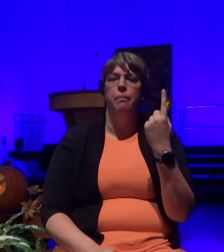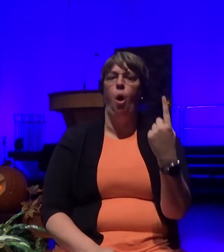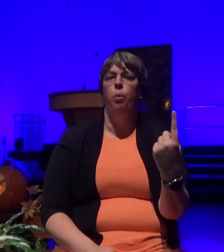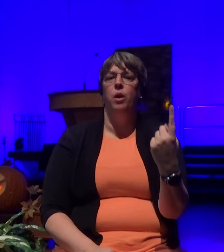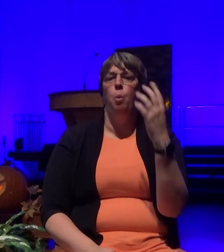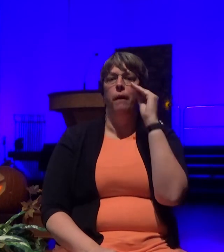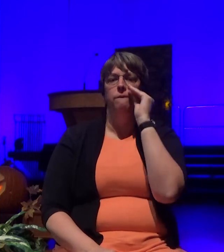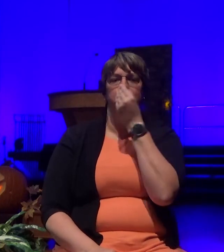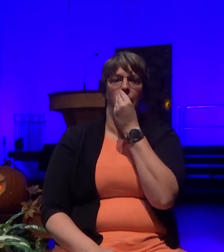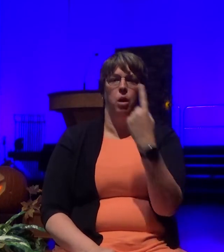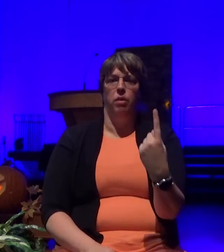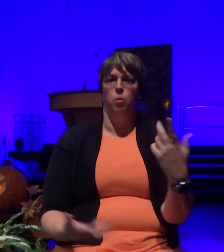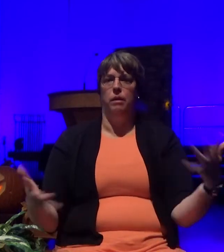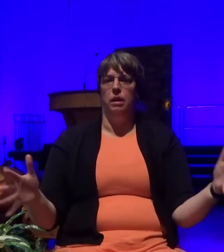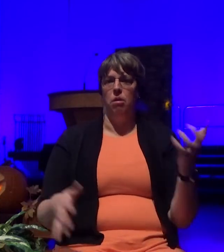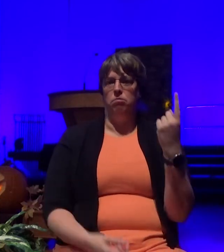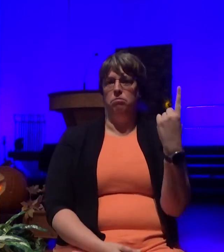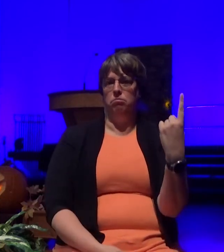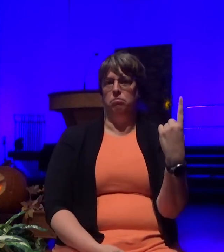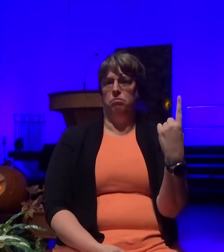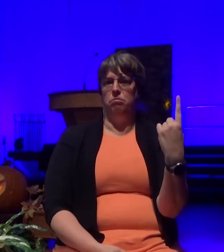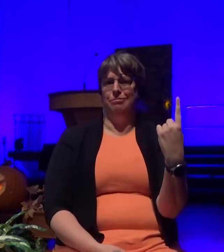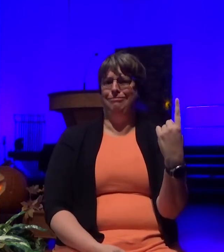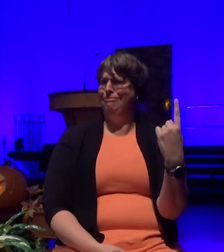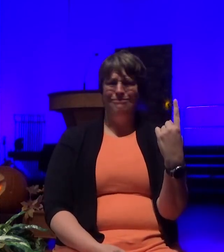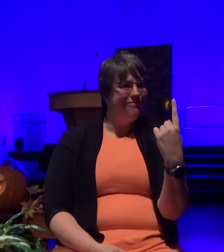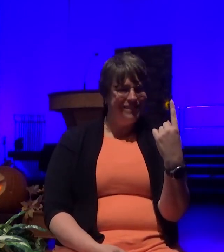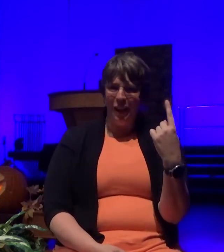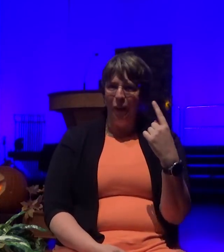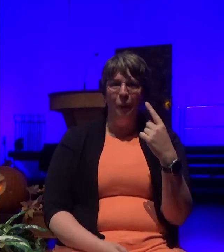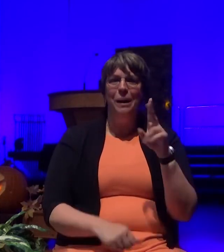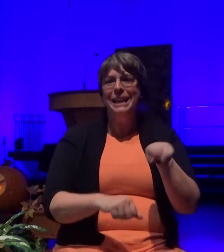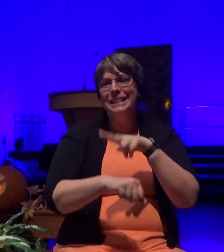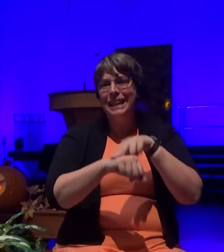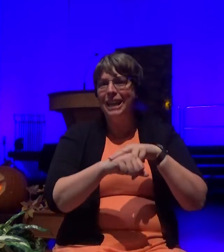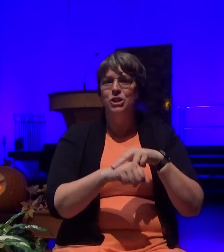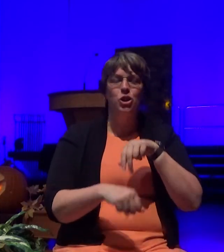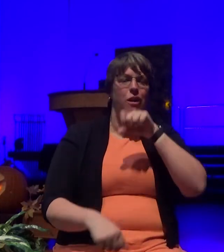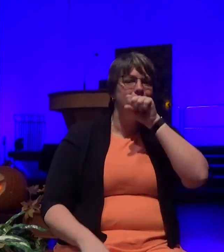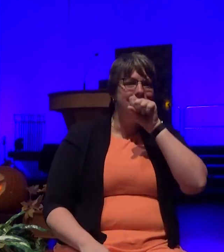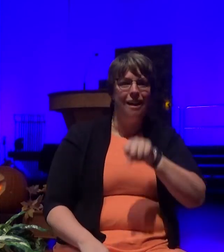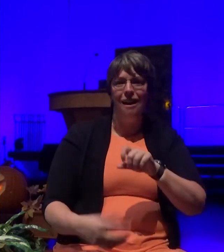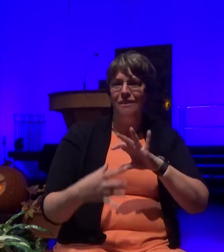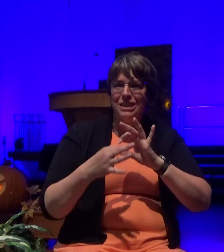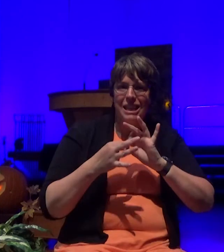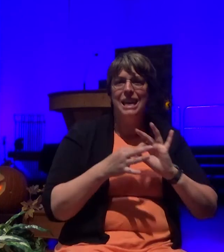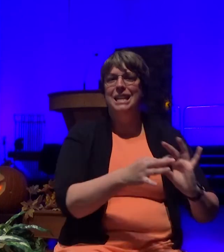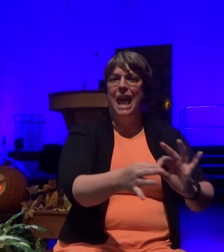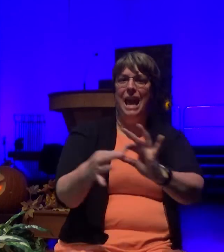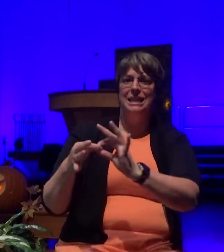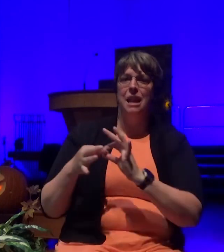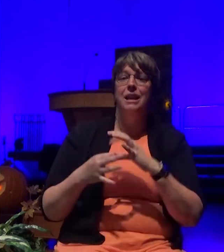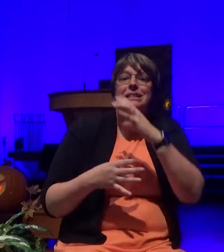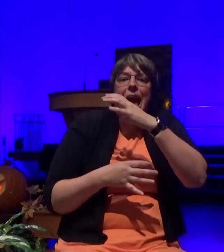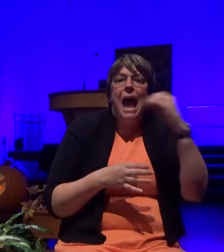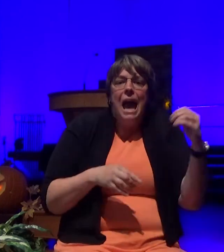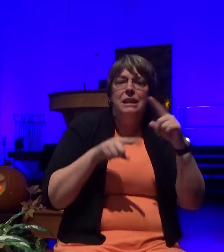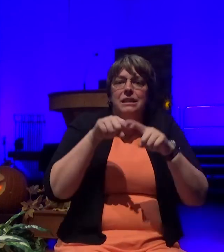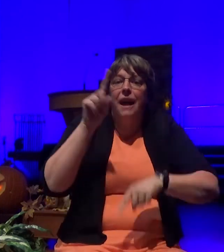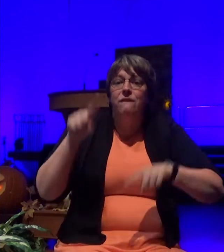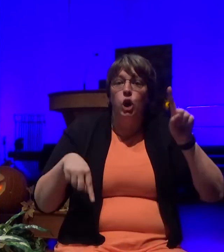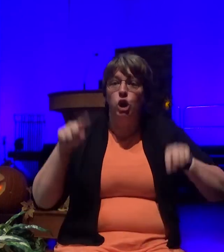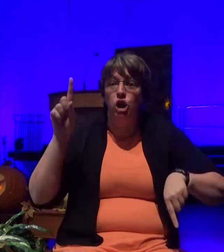Nature loves the oneness, the connectedness, and the diversity, and that's the truth of us